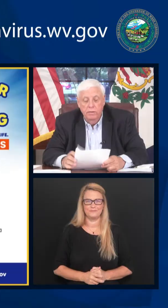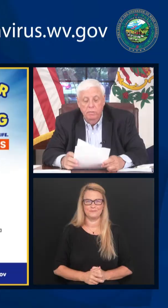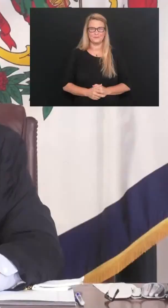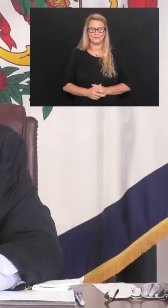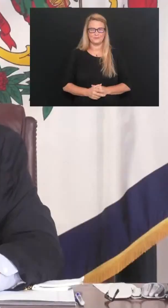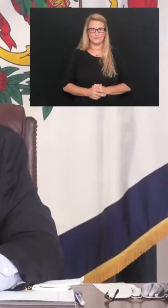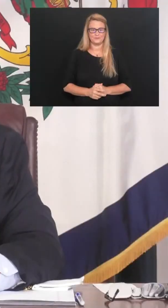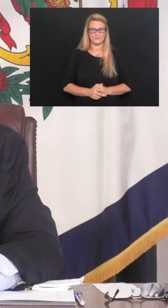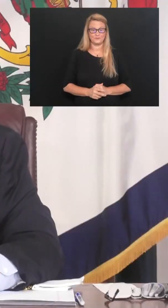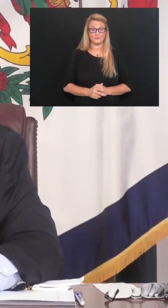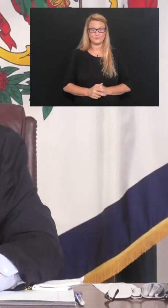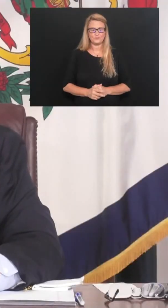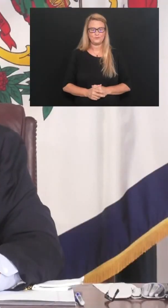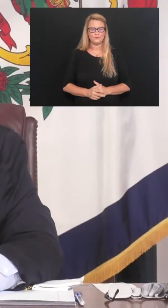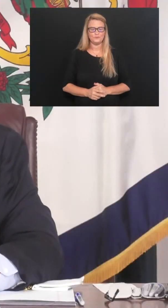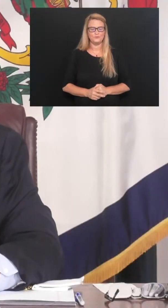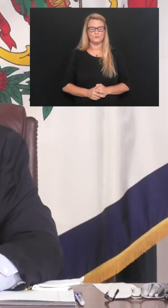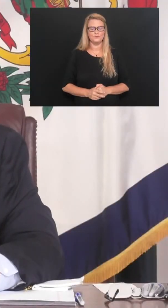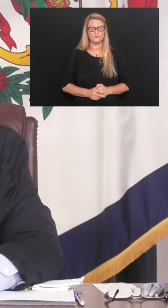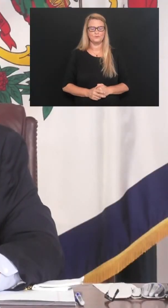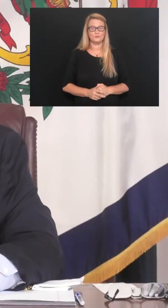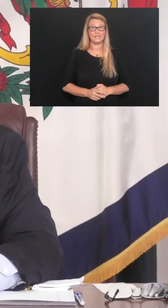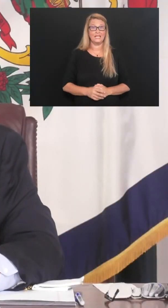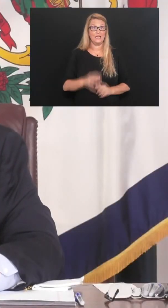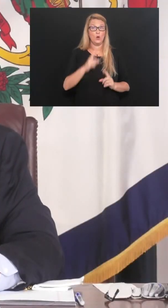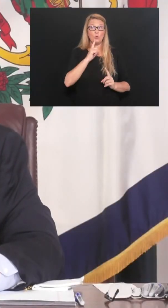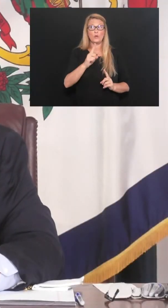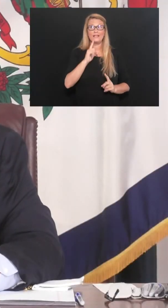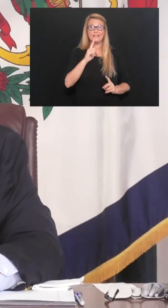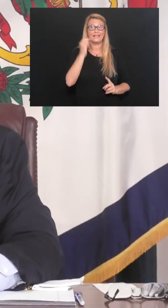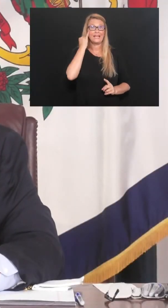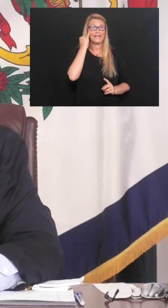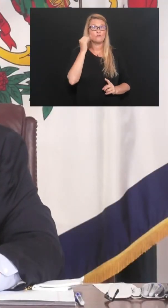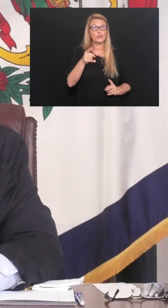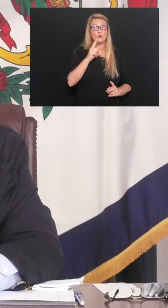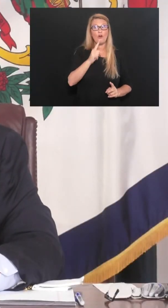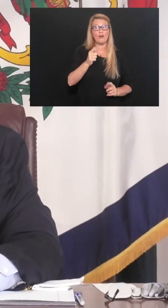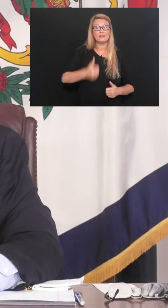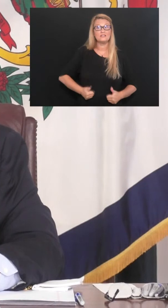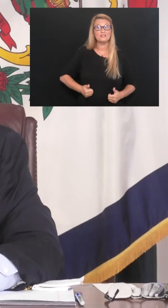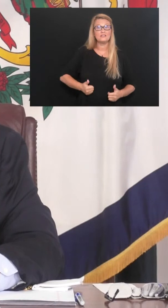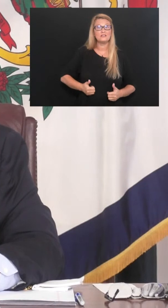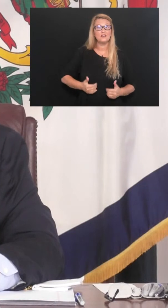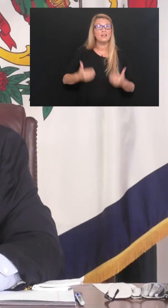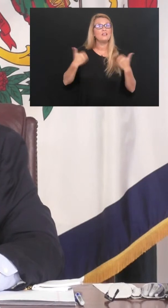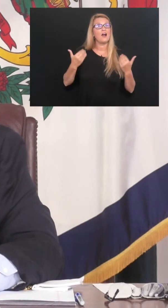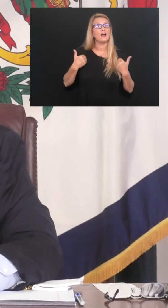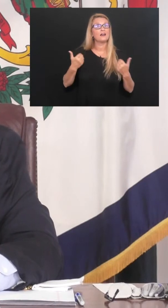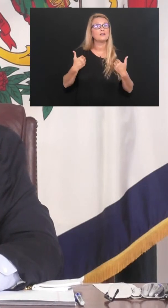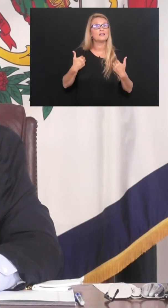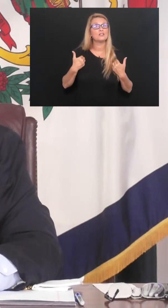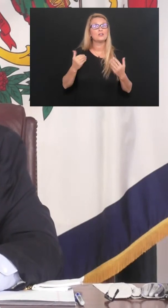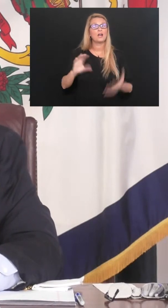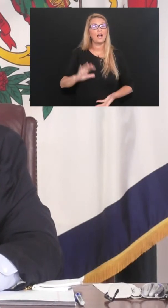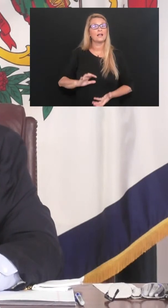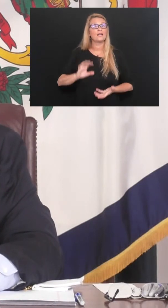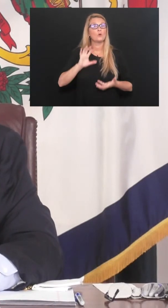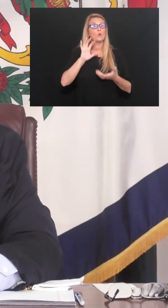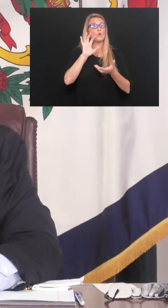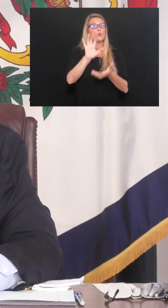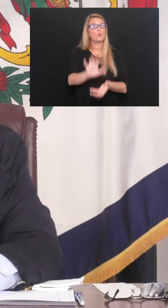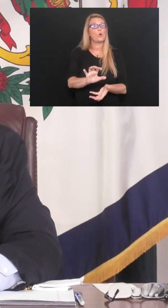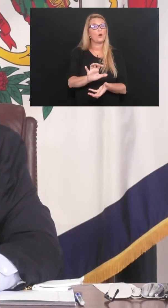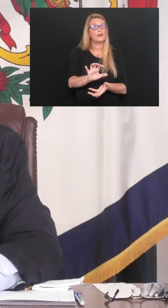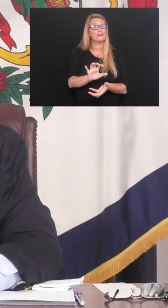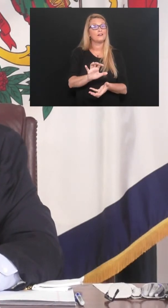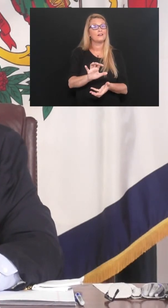Especially it would be great if you're a young person and I could award you, or this great state award